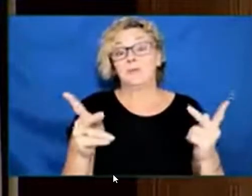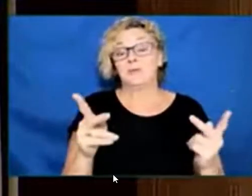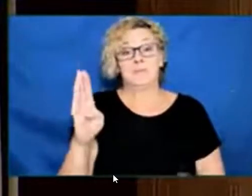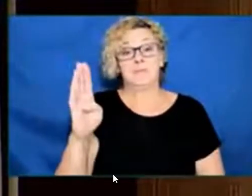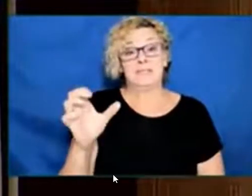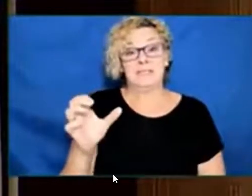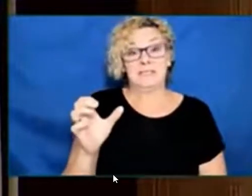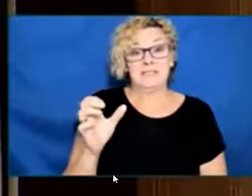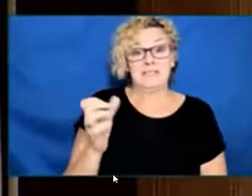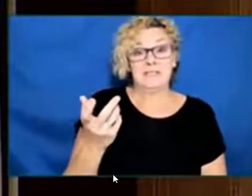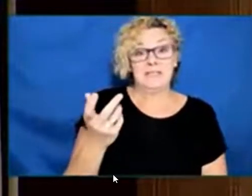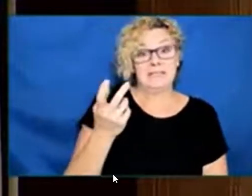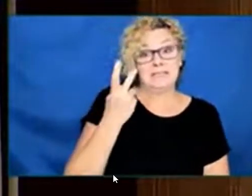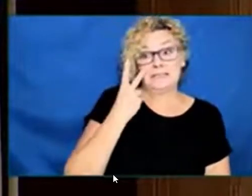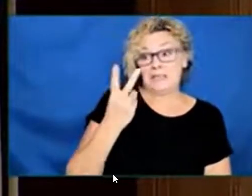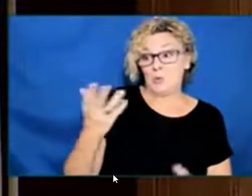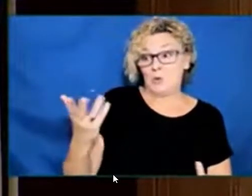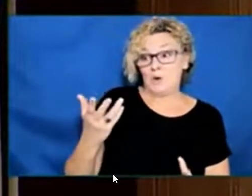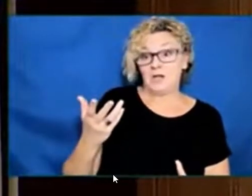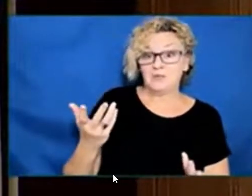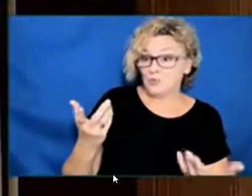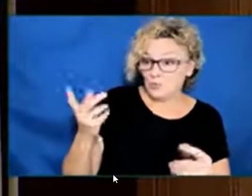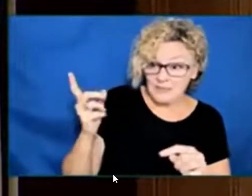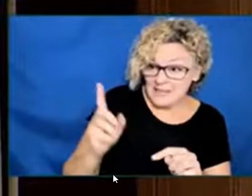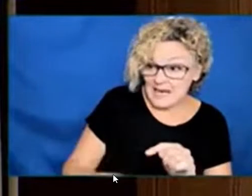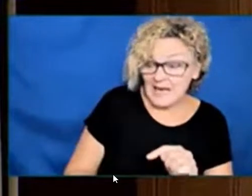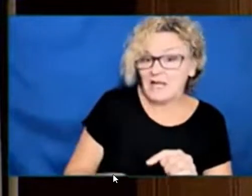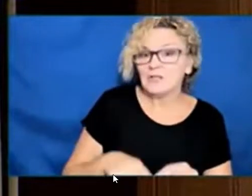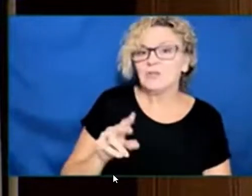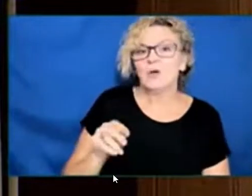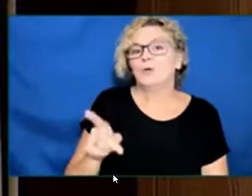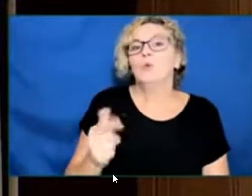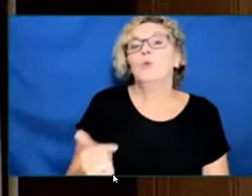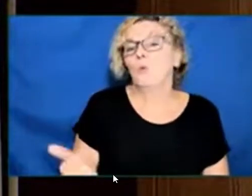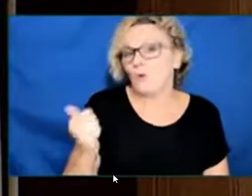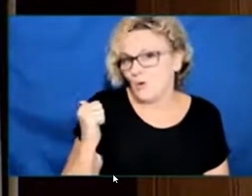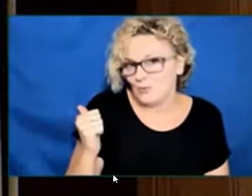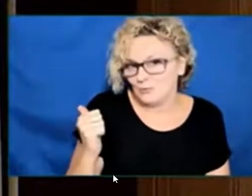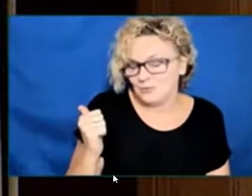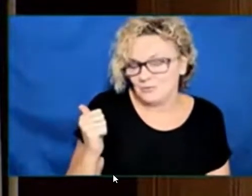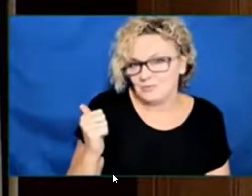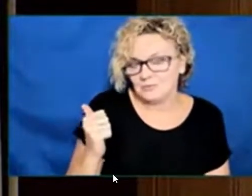of will, Mr. Speaker. That's what they are seeing.